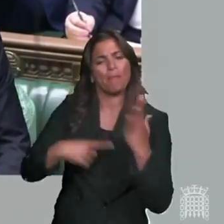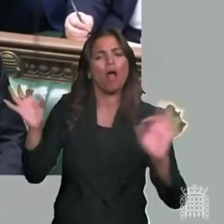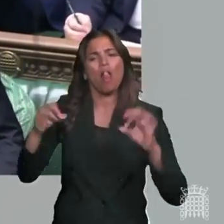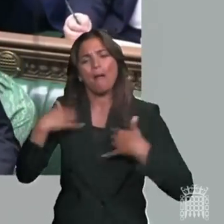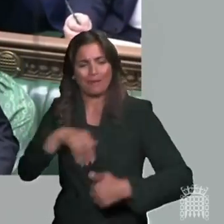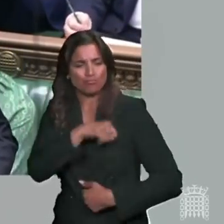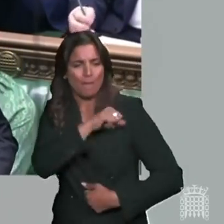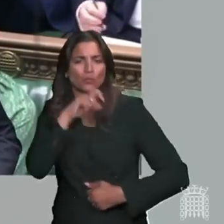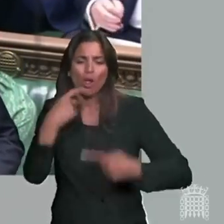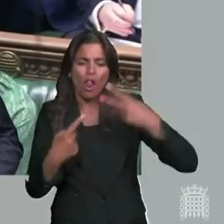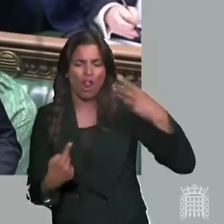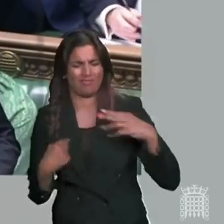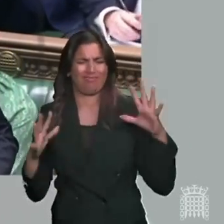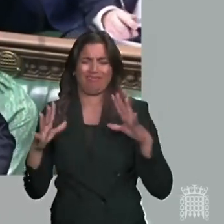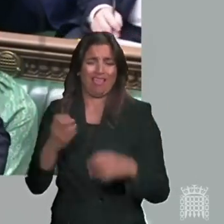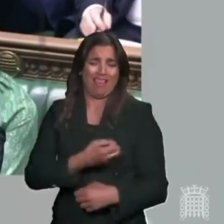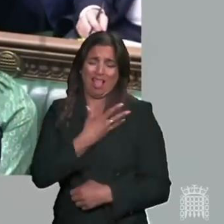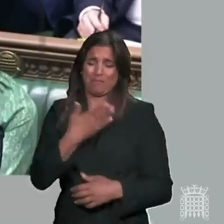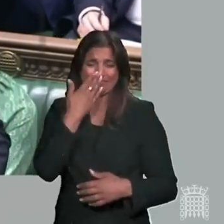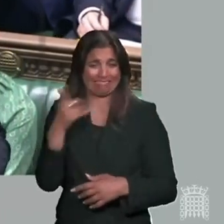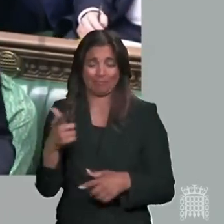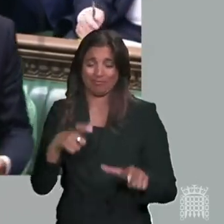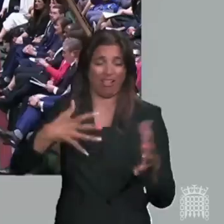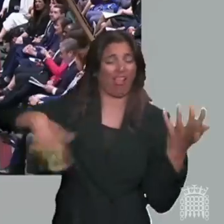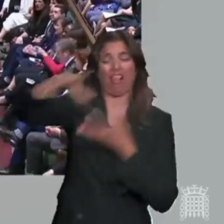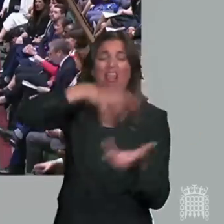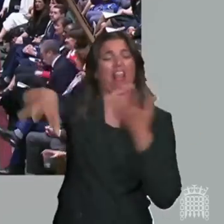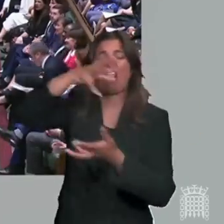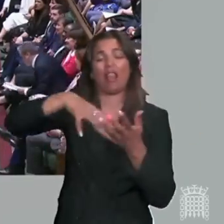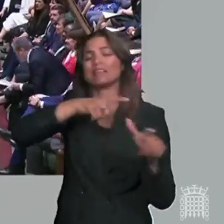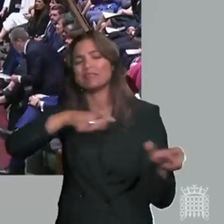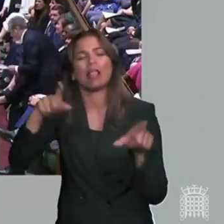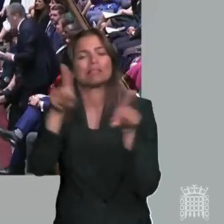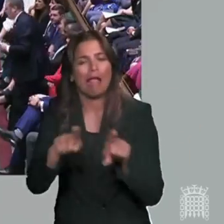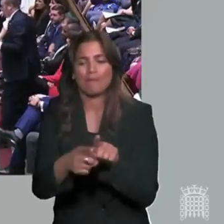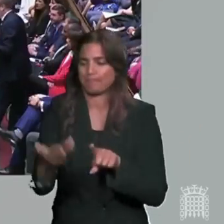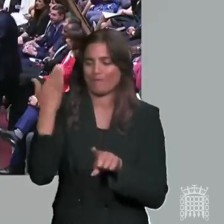It's uncontrolled borrowing and more chaos with Ed Miliband.